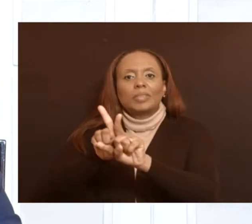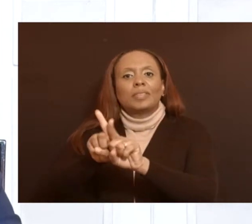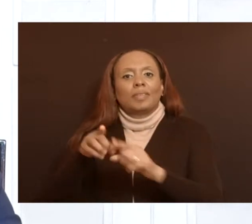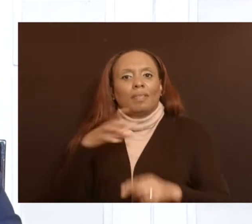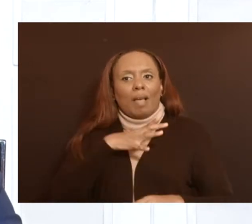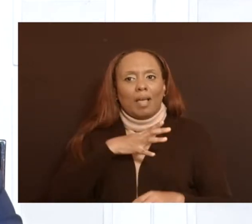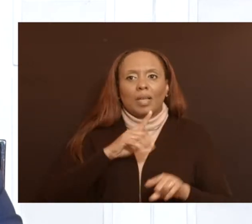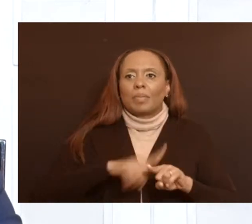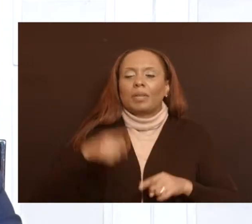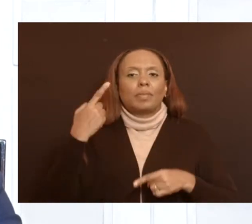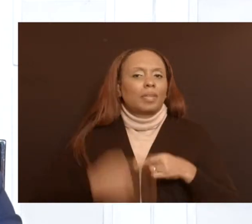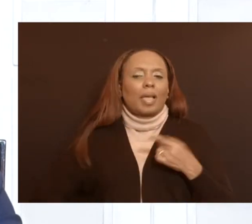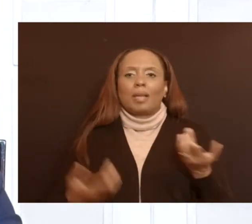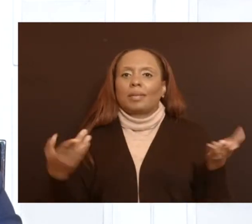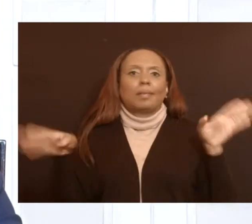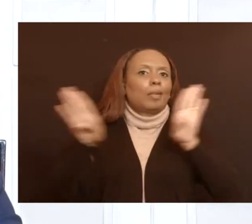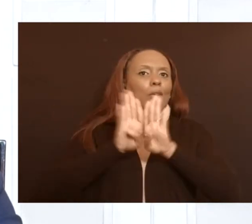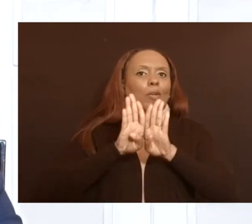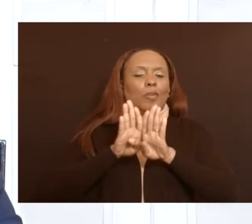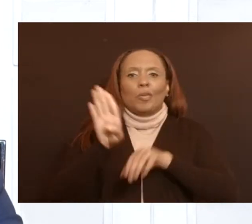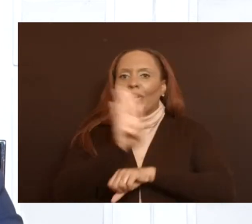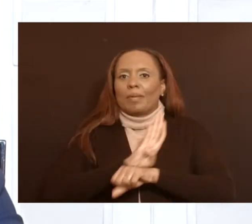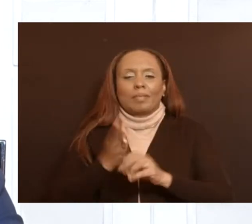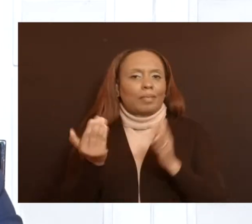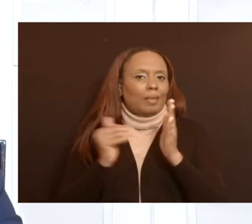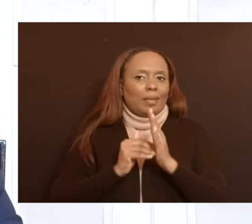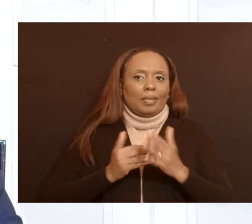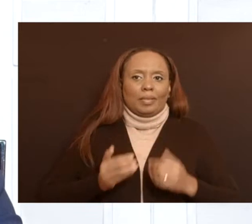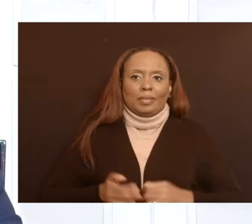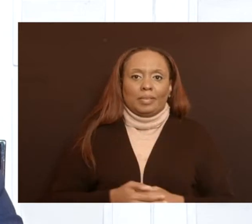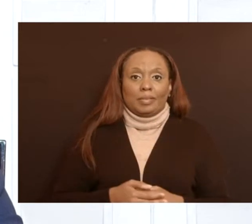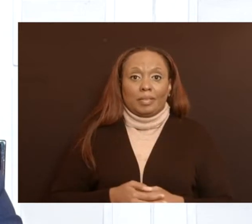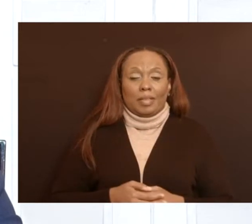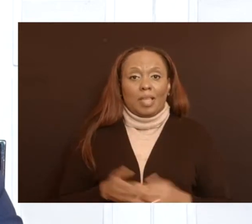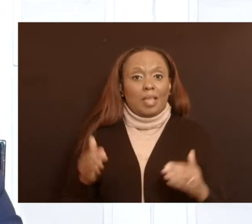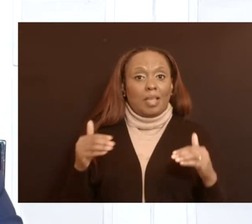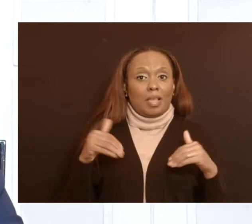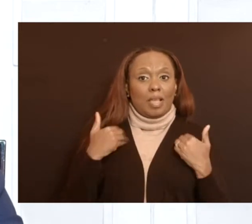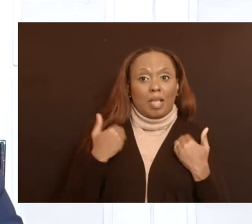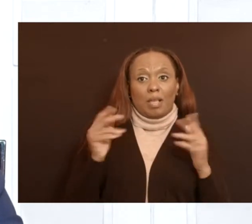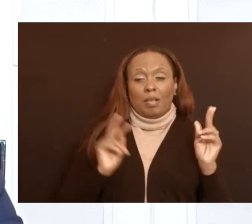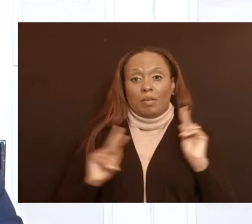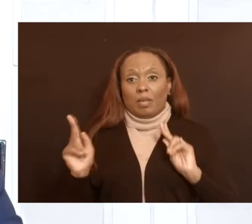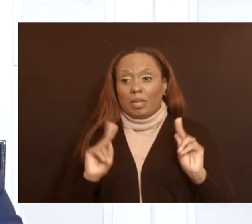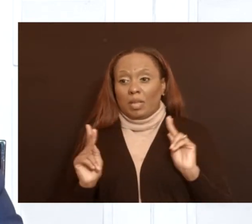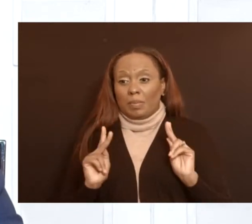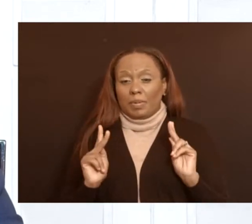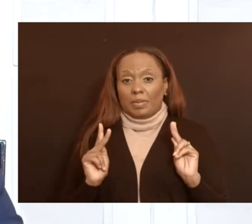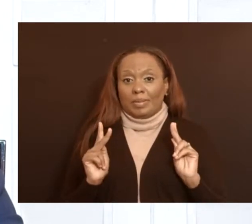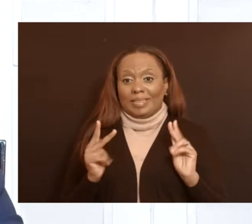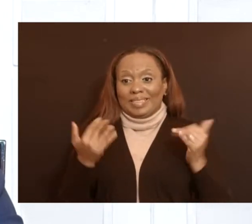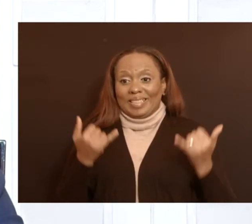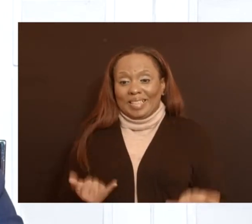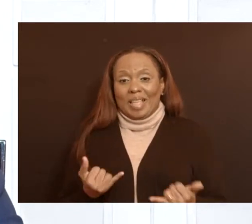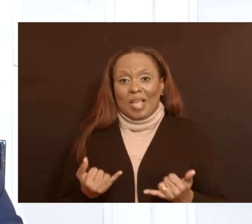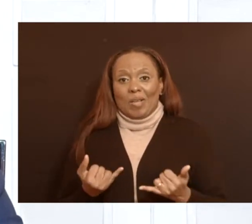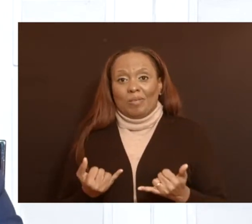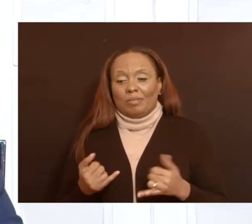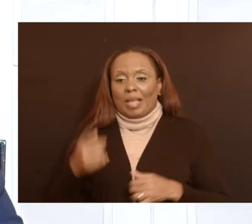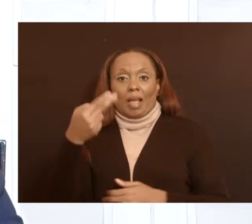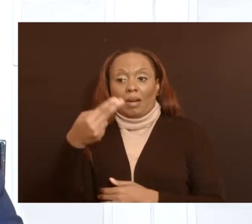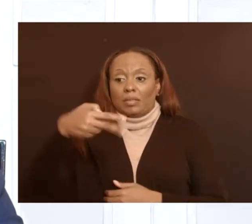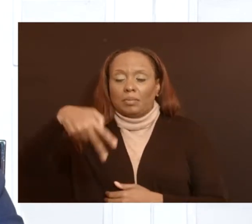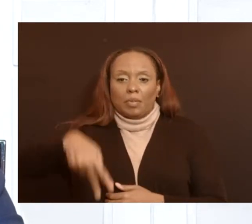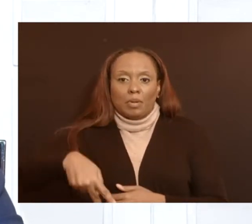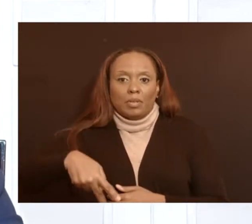another lockdown. And right now, just as the young people are fighting at Harrison's Point to try to keep stuff under control and keep